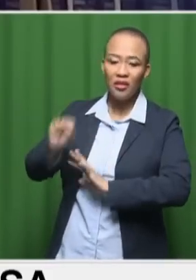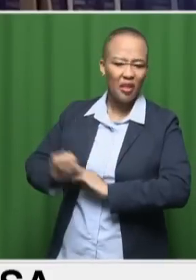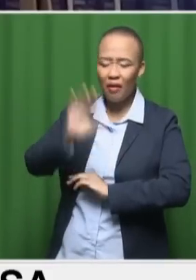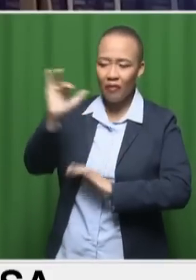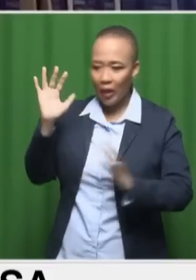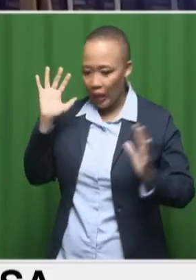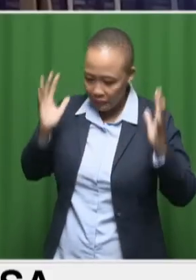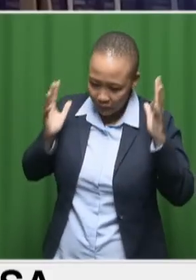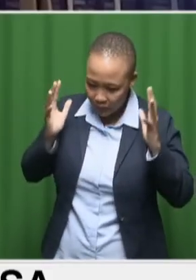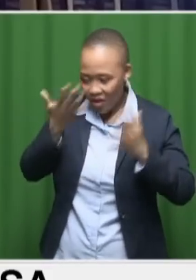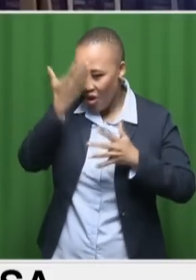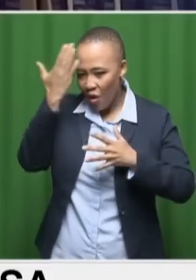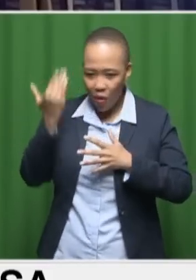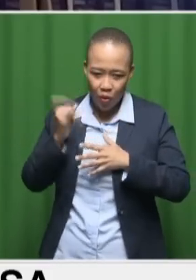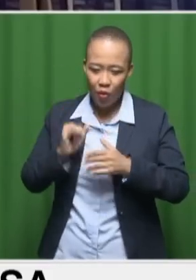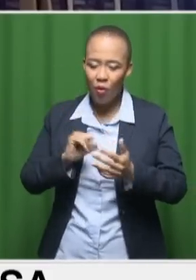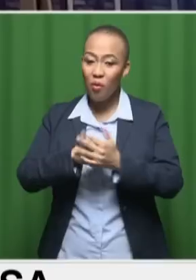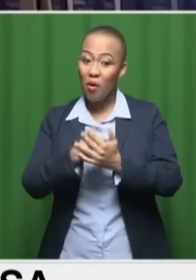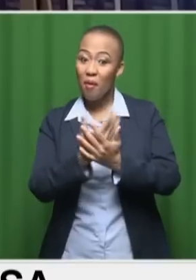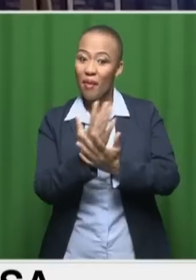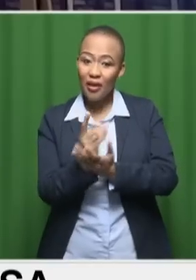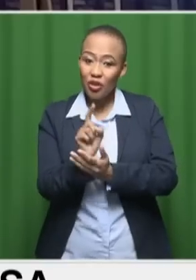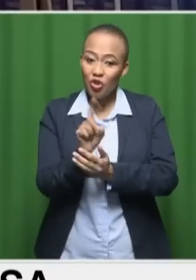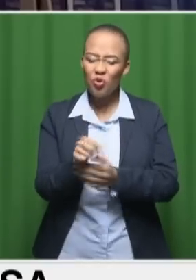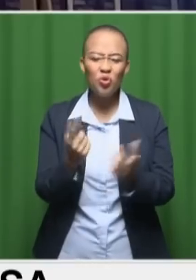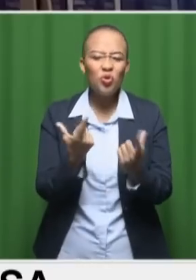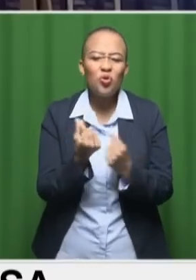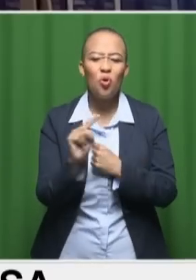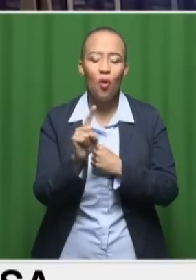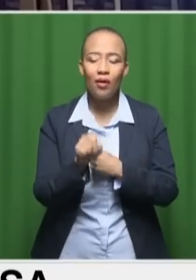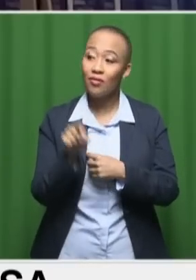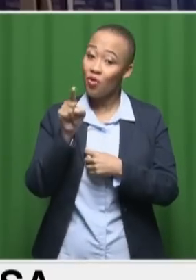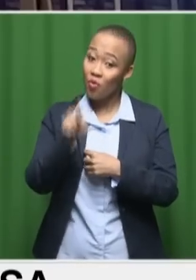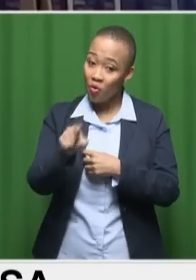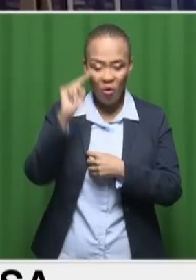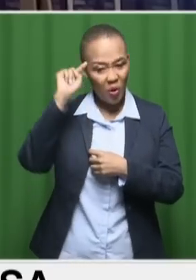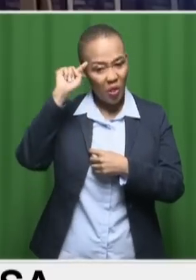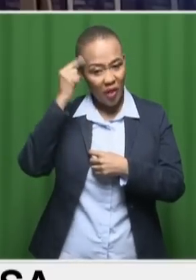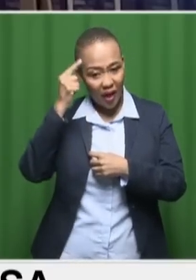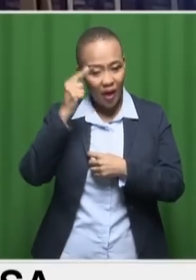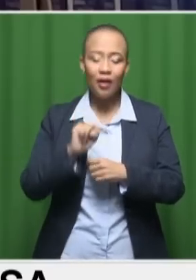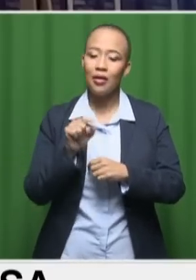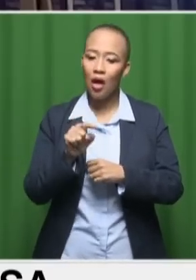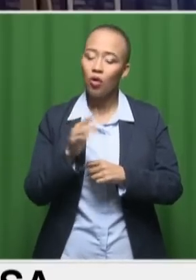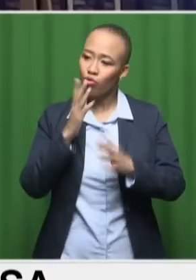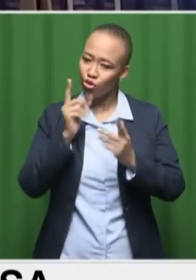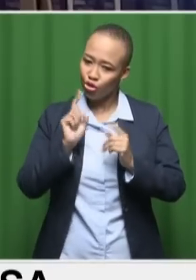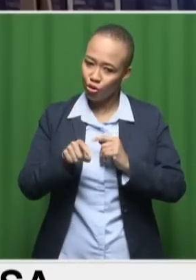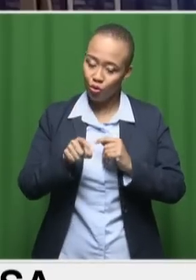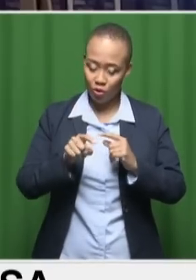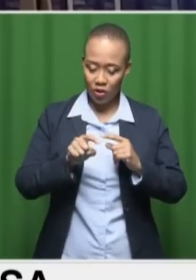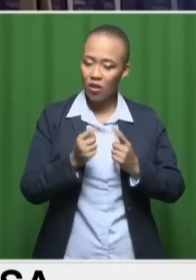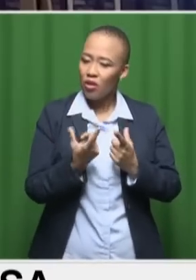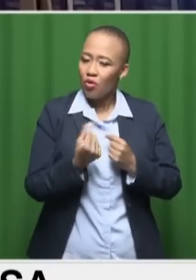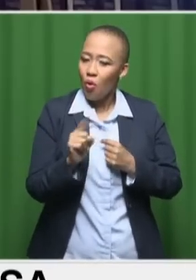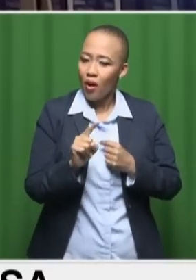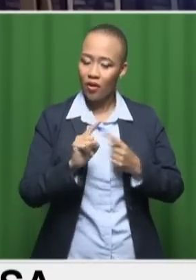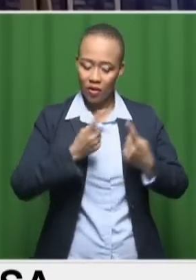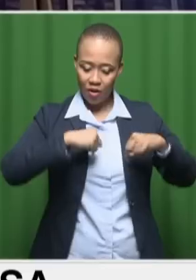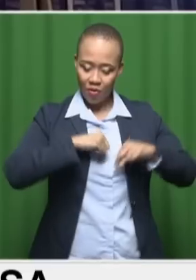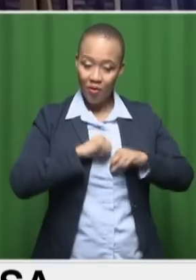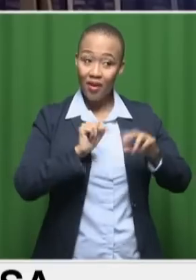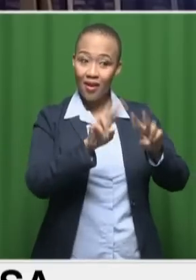Criminal Court Treaty, what would mean for them? And I think that it's an important discussion to have in terms of where are